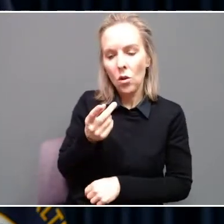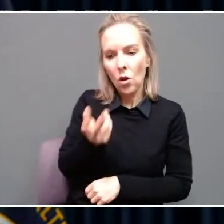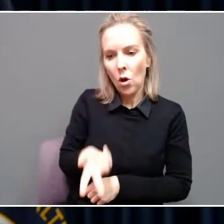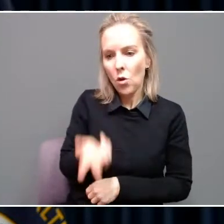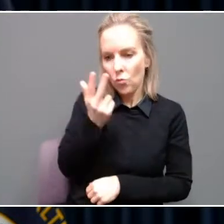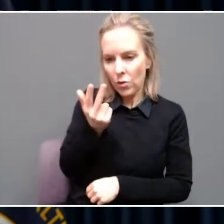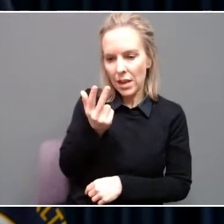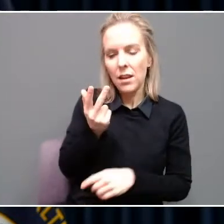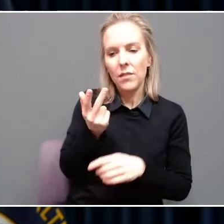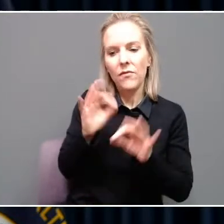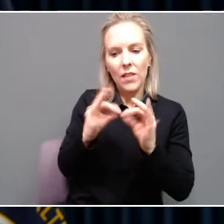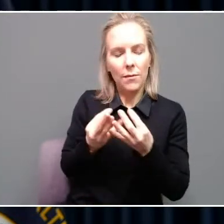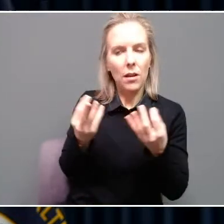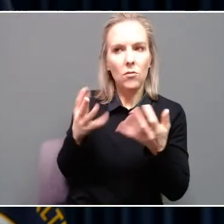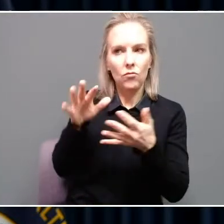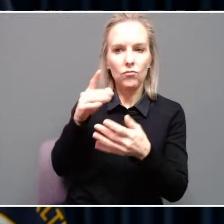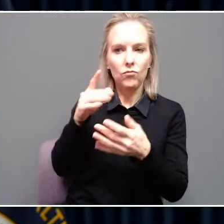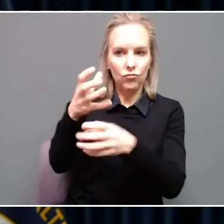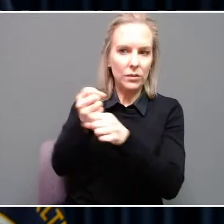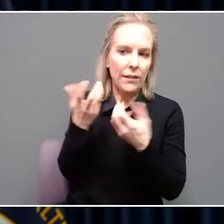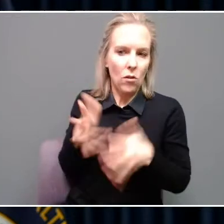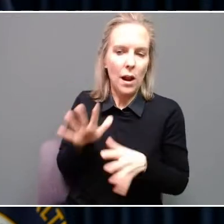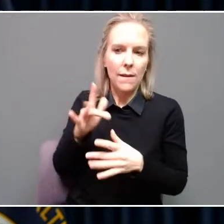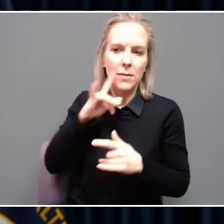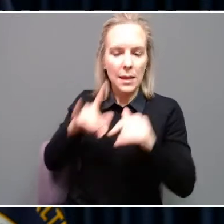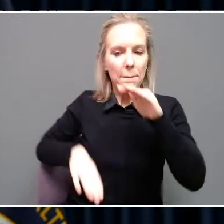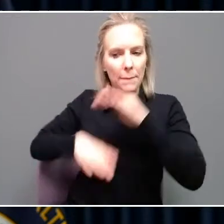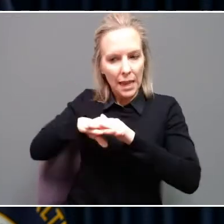well. If you need help, you can call FEMA at